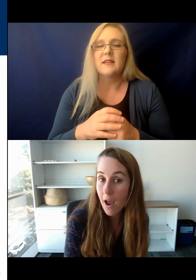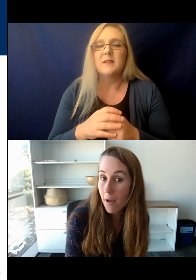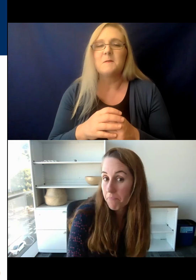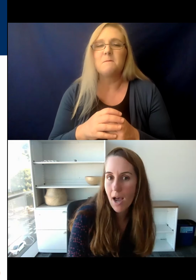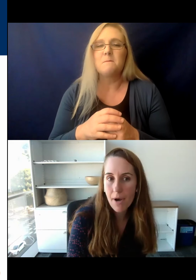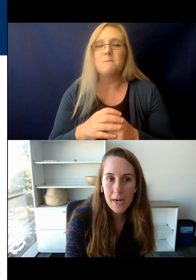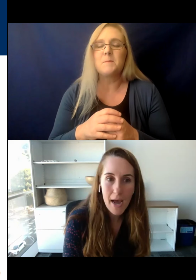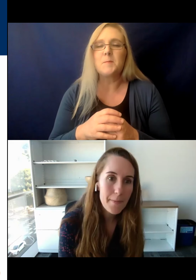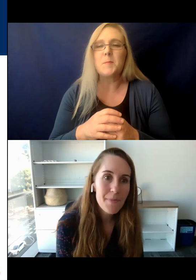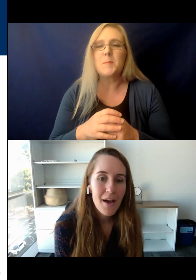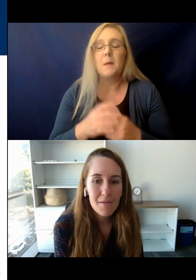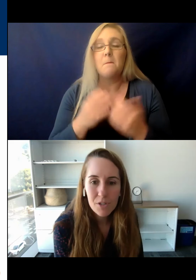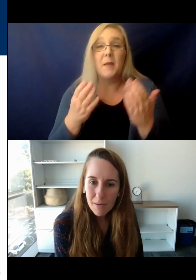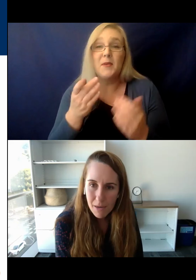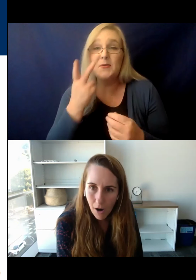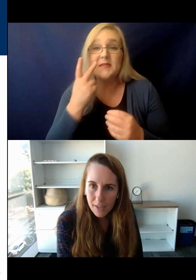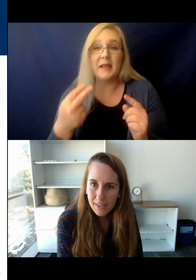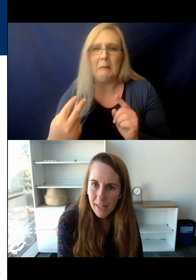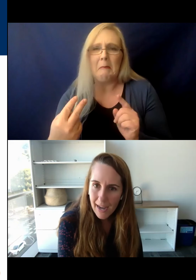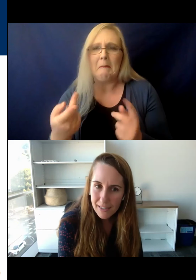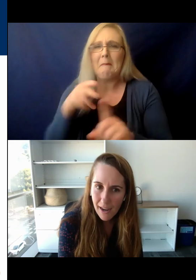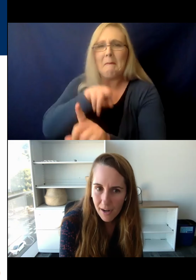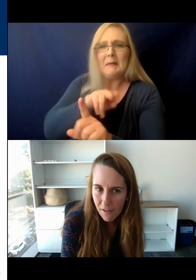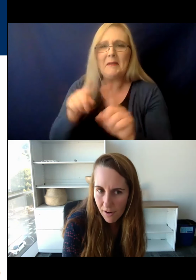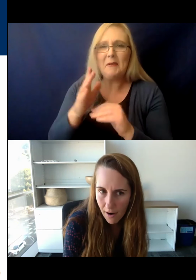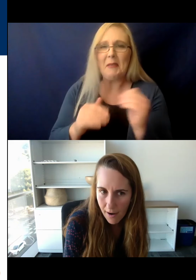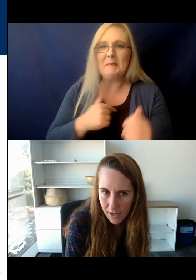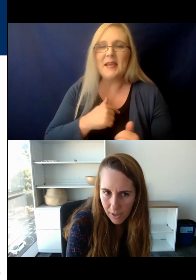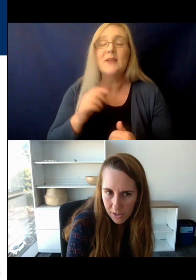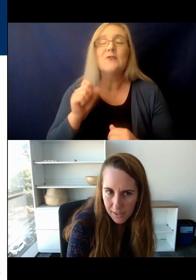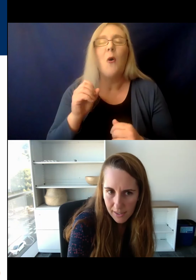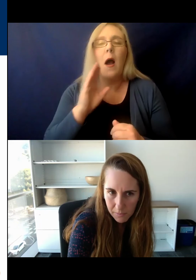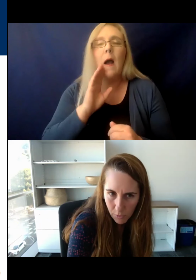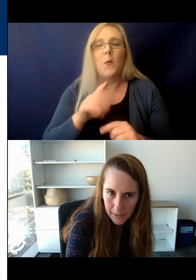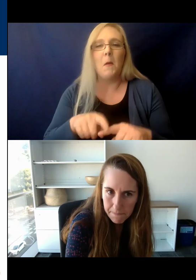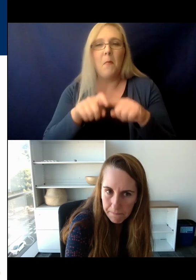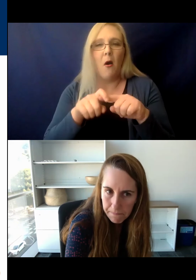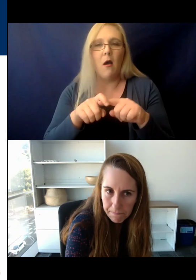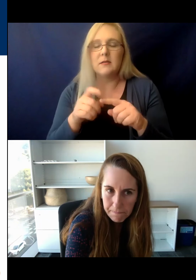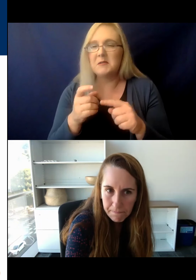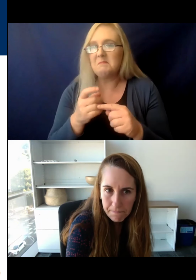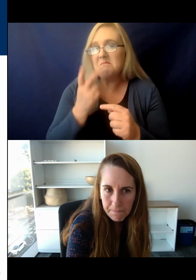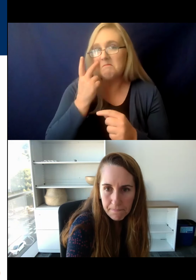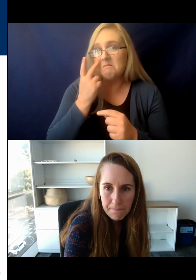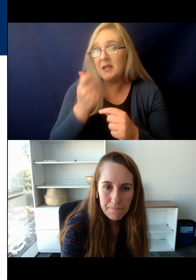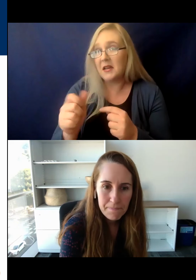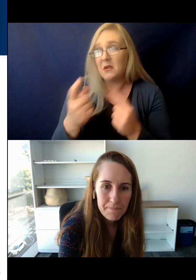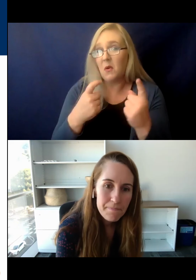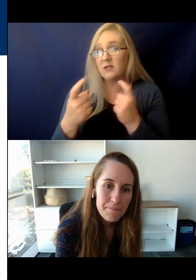in a way that I might not. So let me pause and ask Carrie if there are any questions at this point.